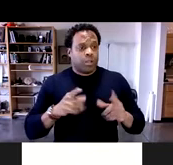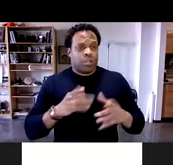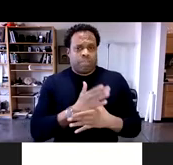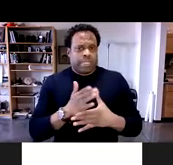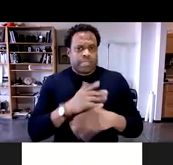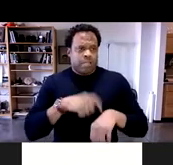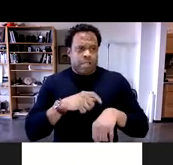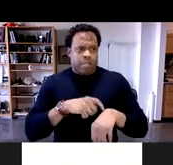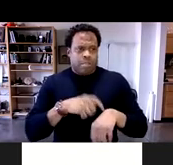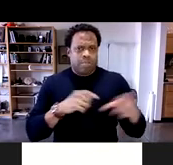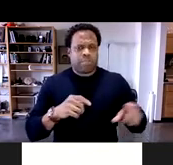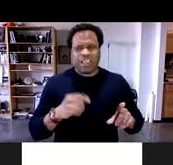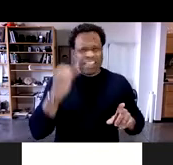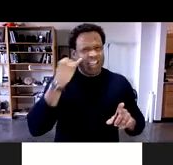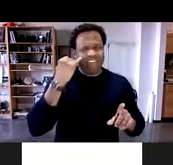VRI.